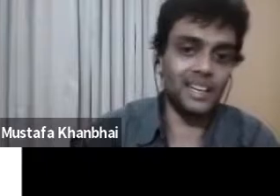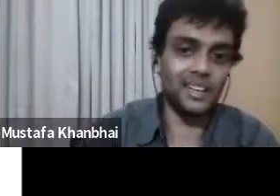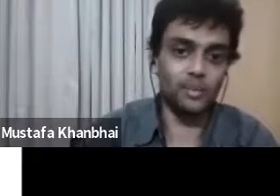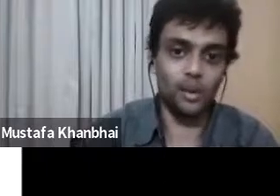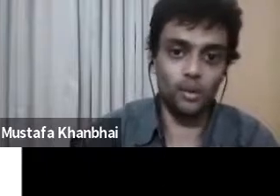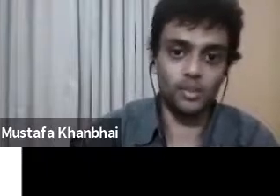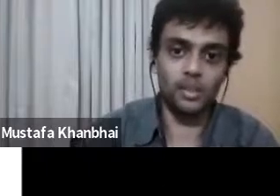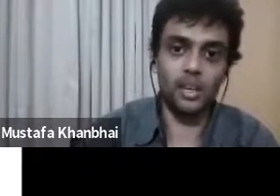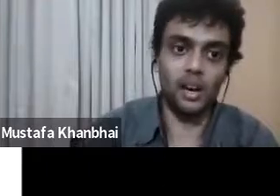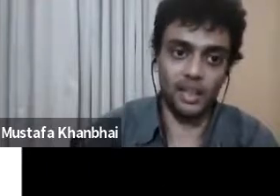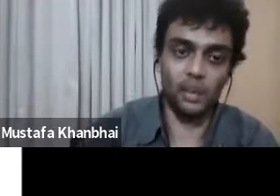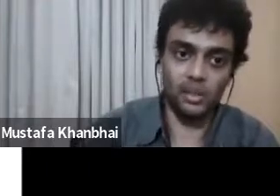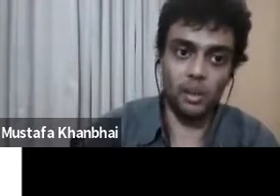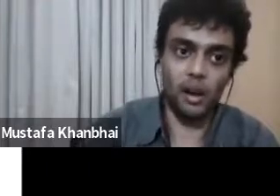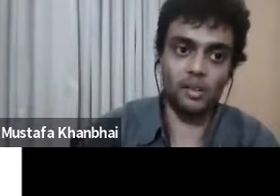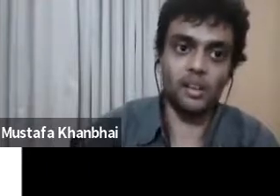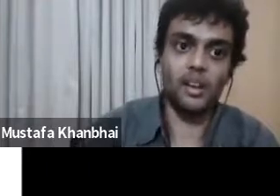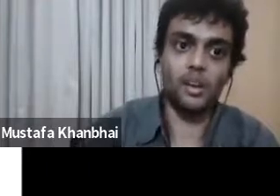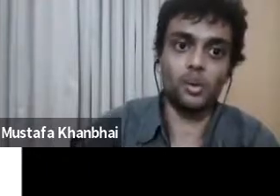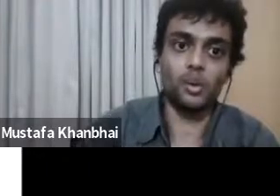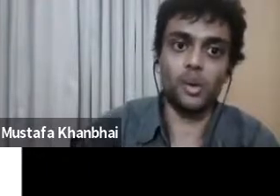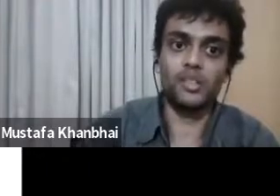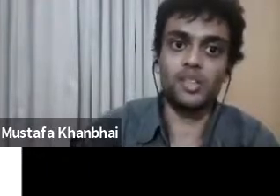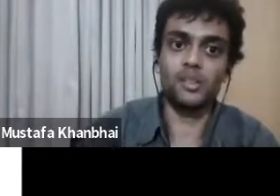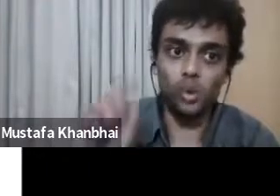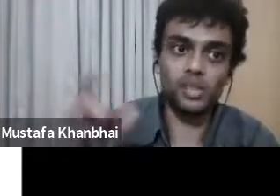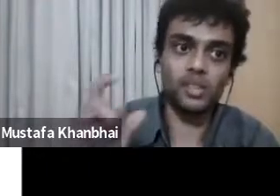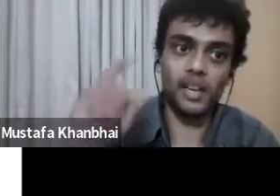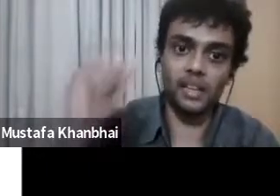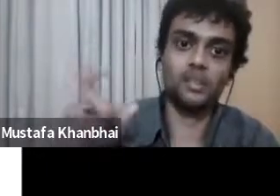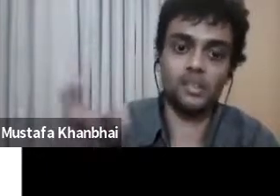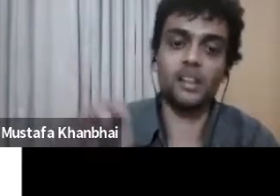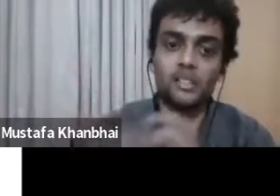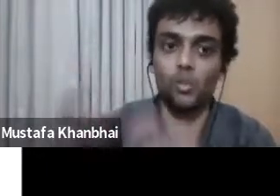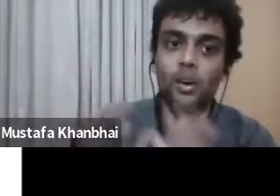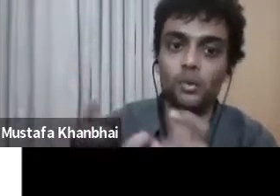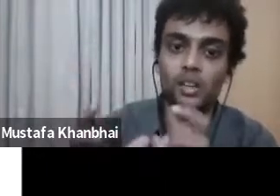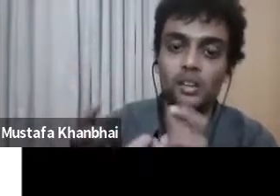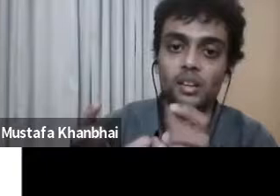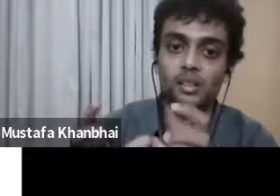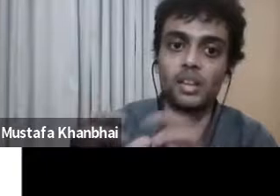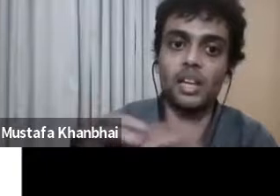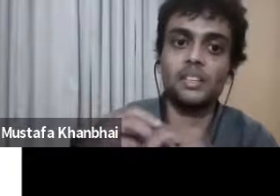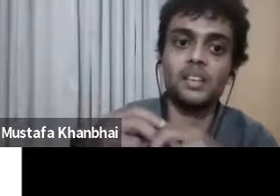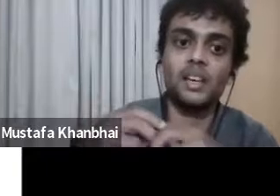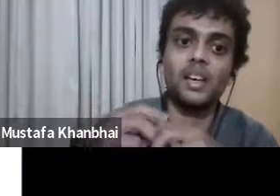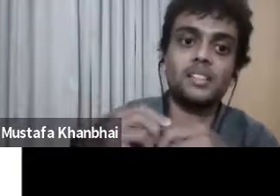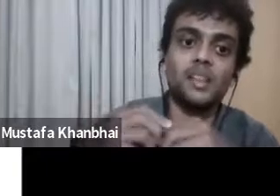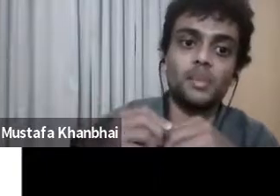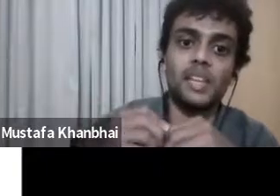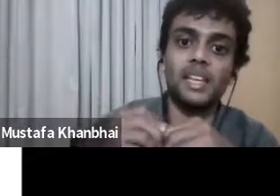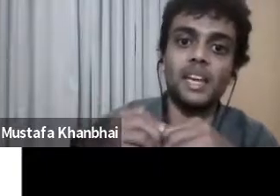don't find very often in mainstream art. Because this notion that an indigenous artist is working within a tradition